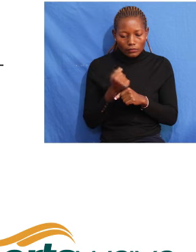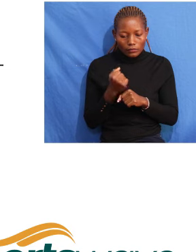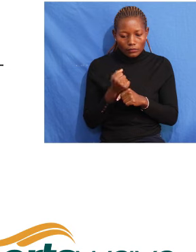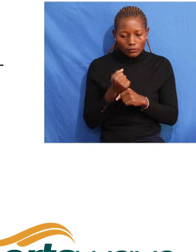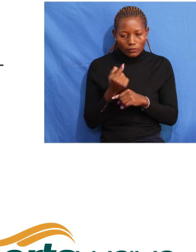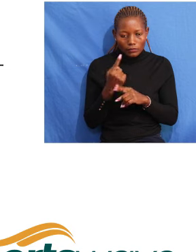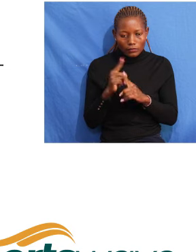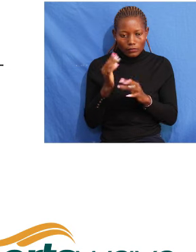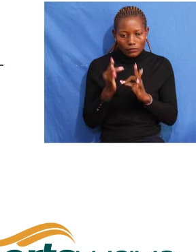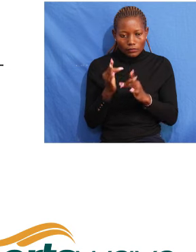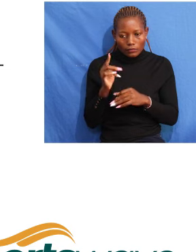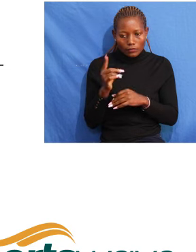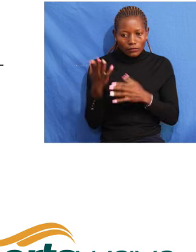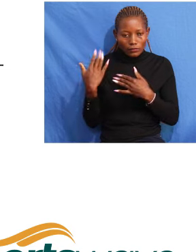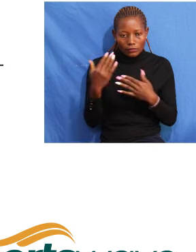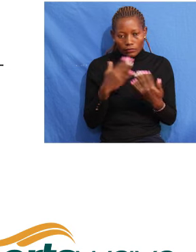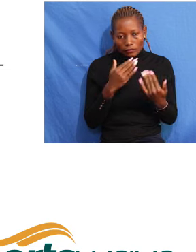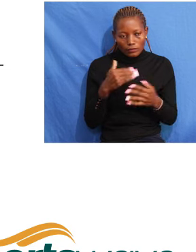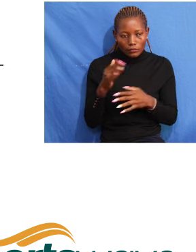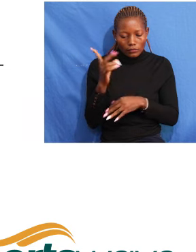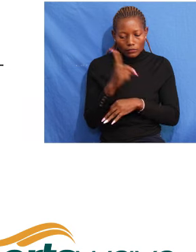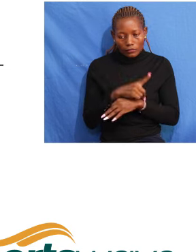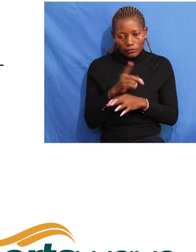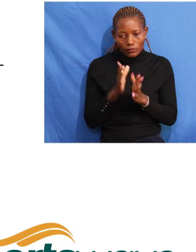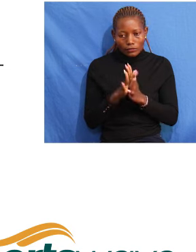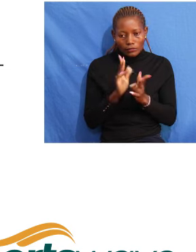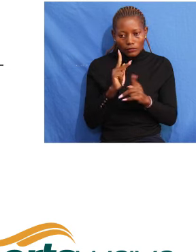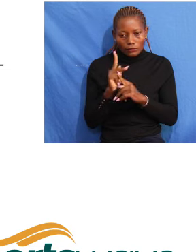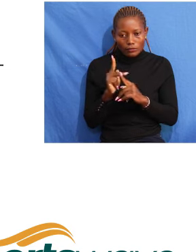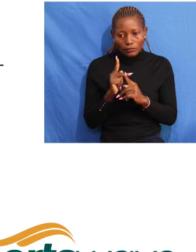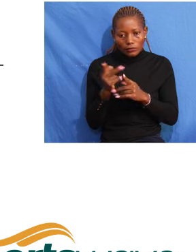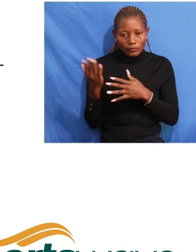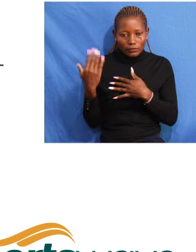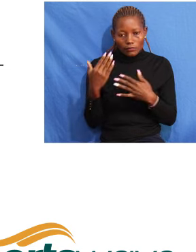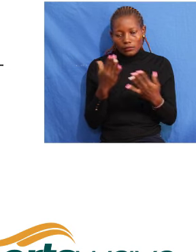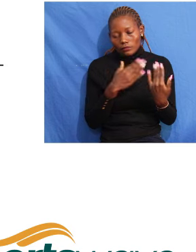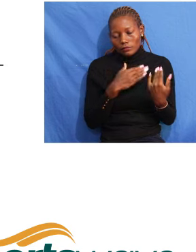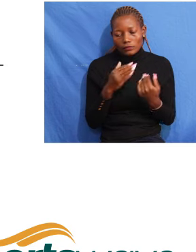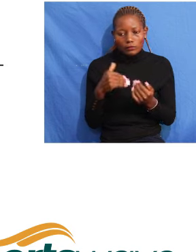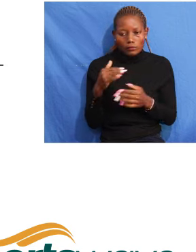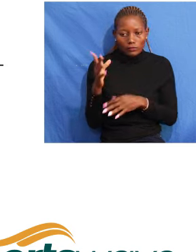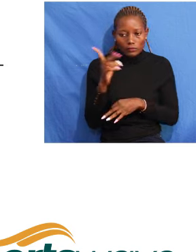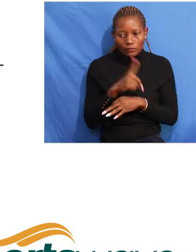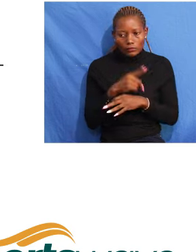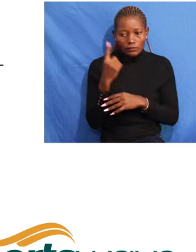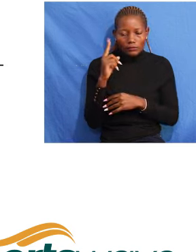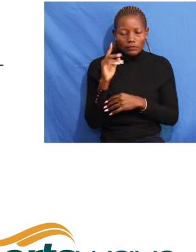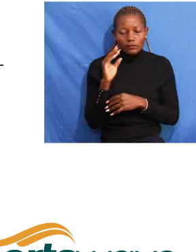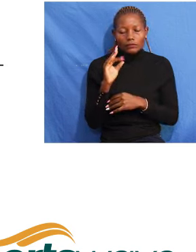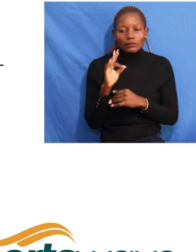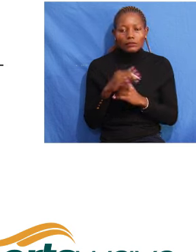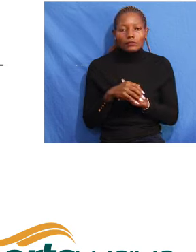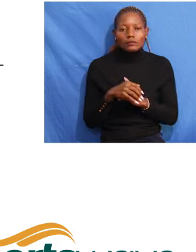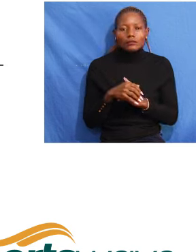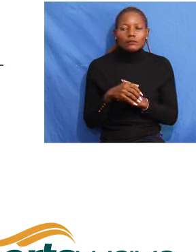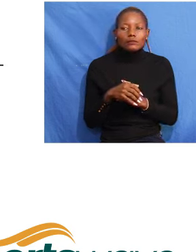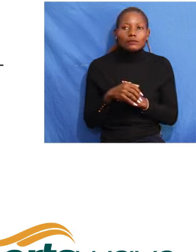if you take it daily and if you keep taking a cold bath every day for,